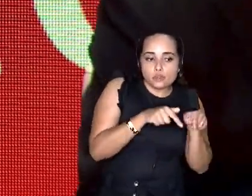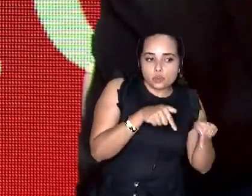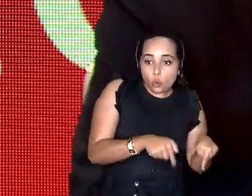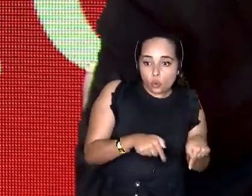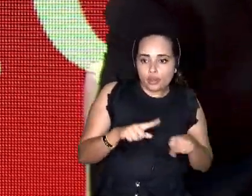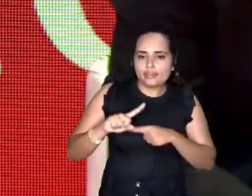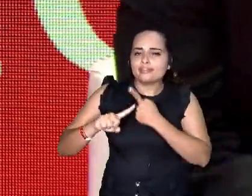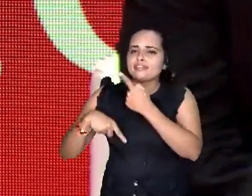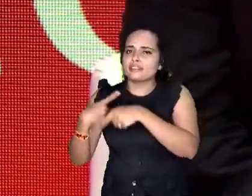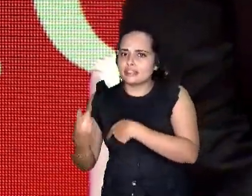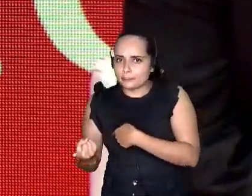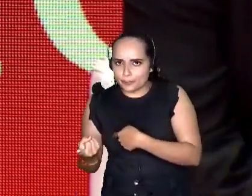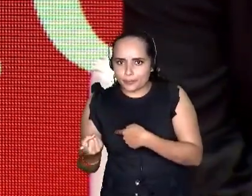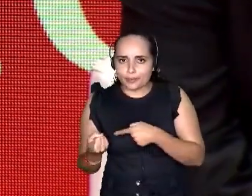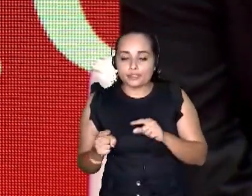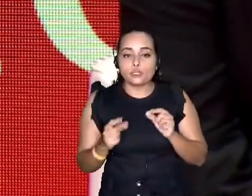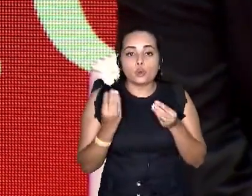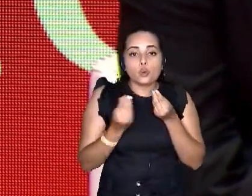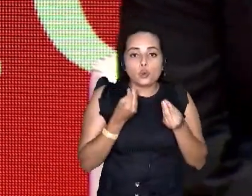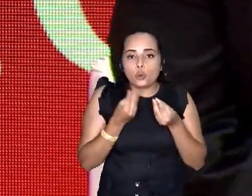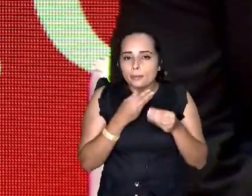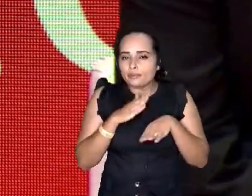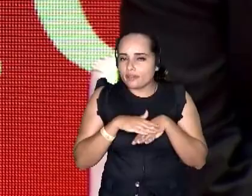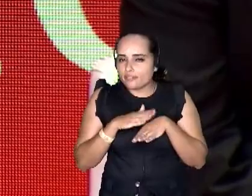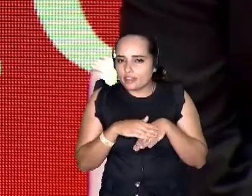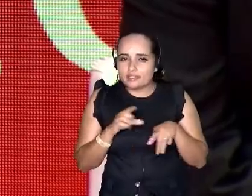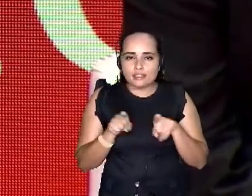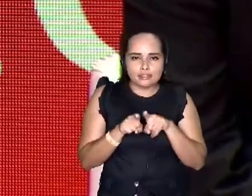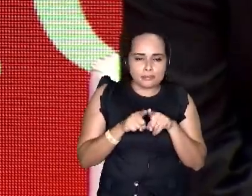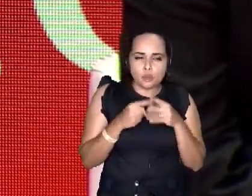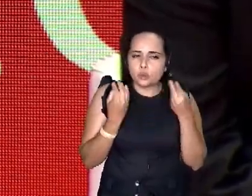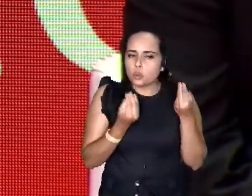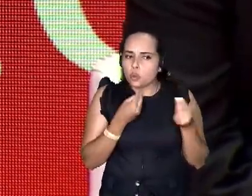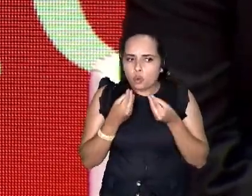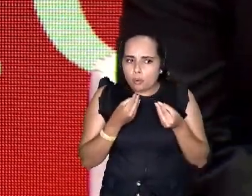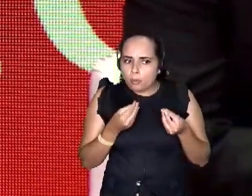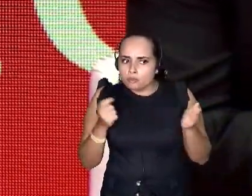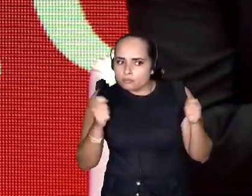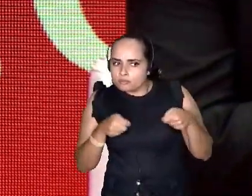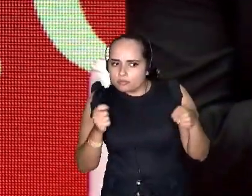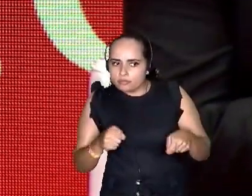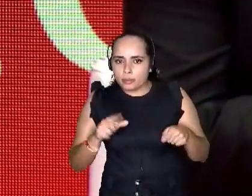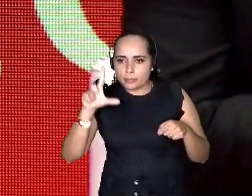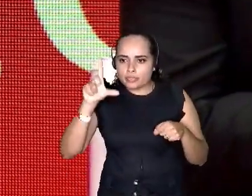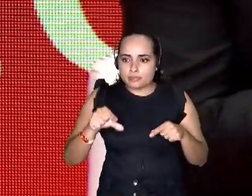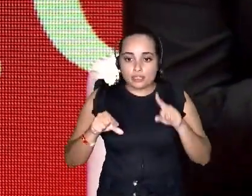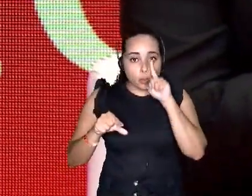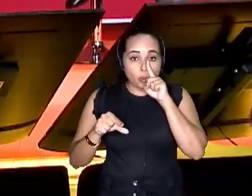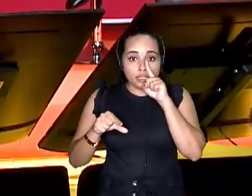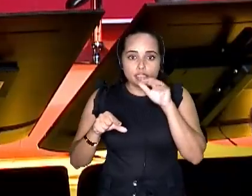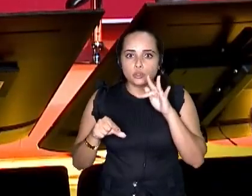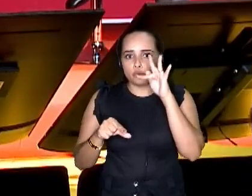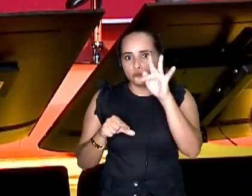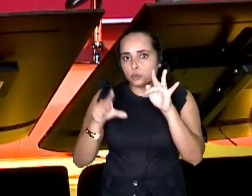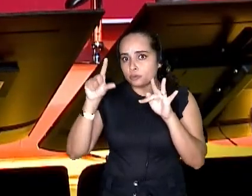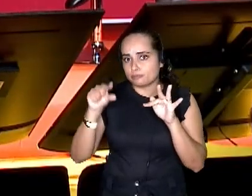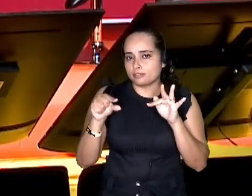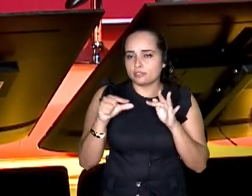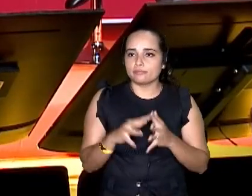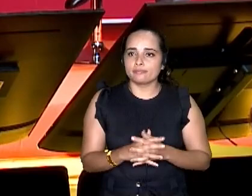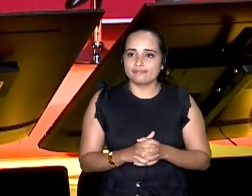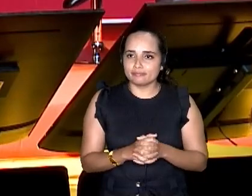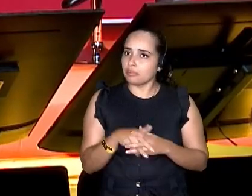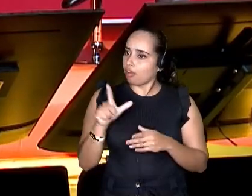elegant, convincing way so that you have a minimized risk going forward. Well, he stole my line, so it's...